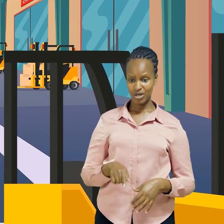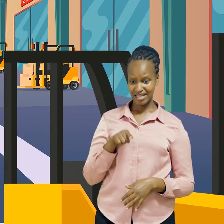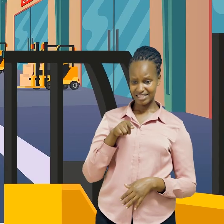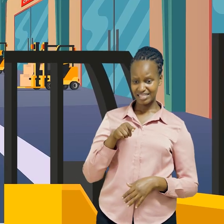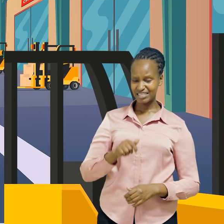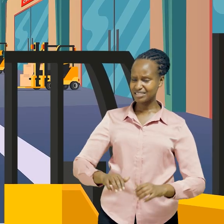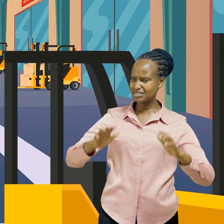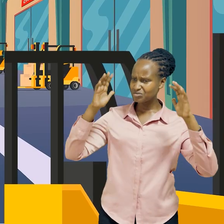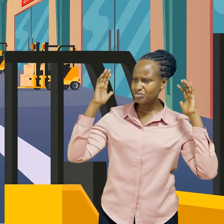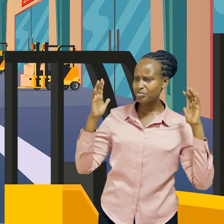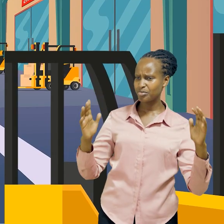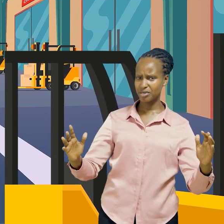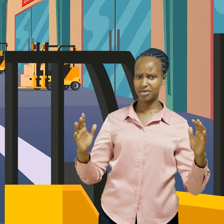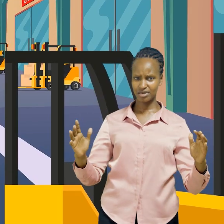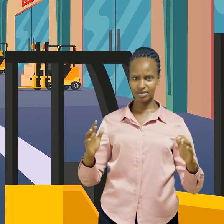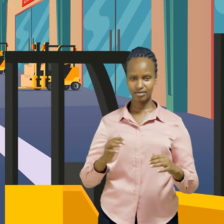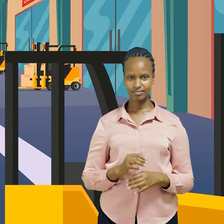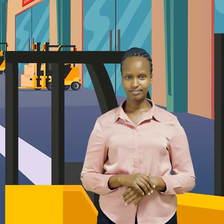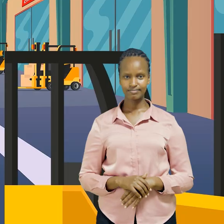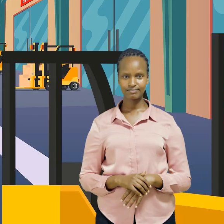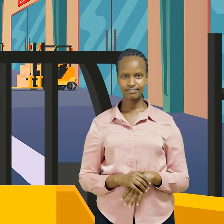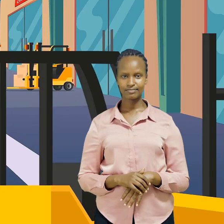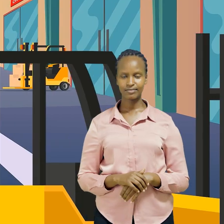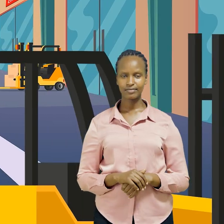Wow! This is so big.